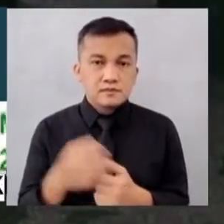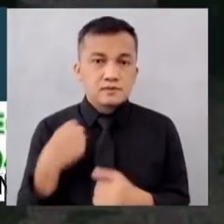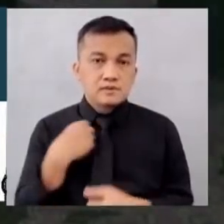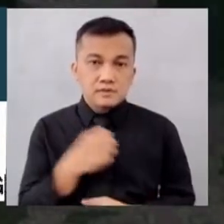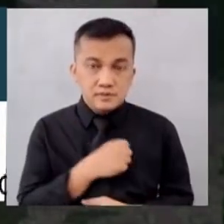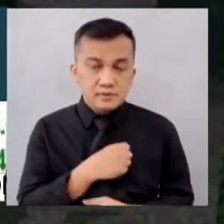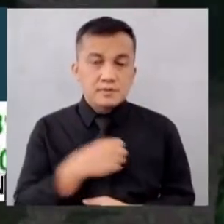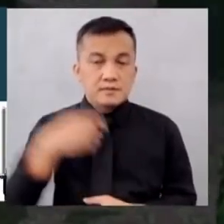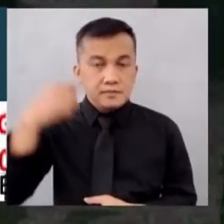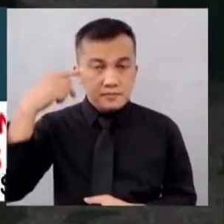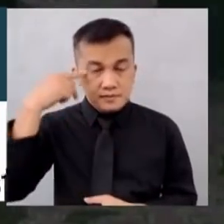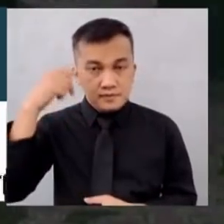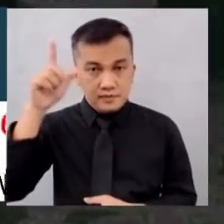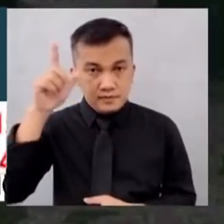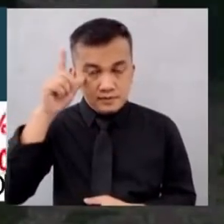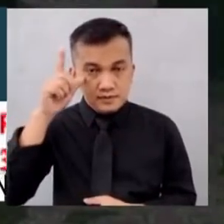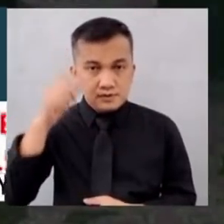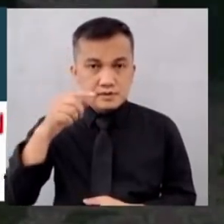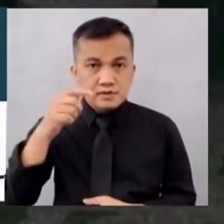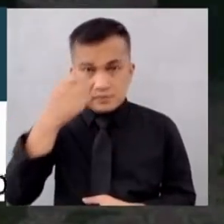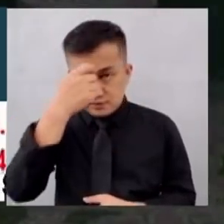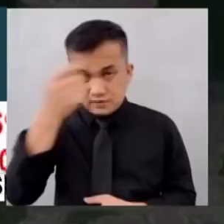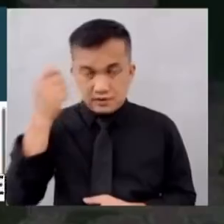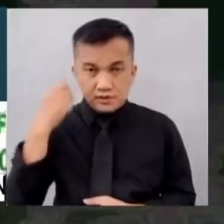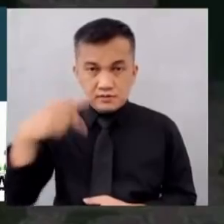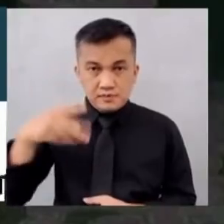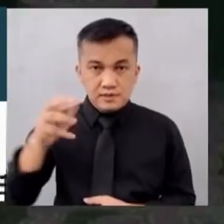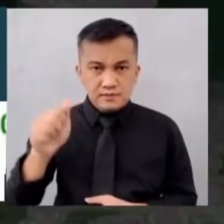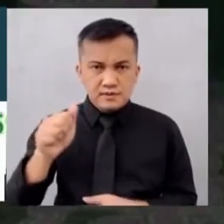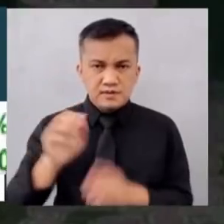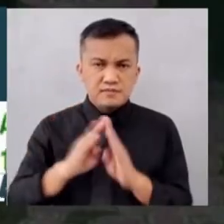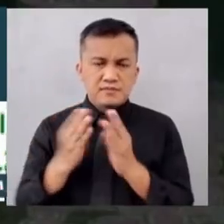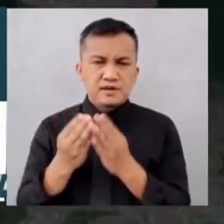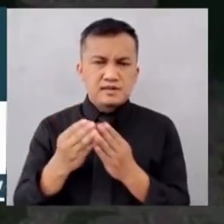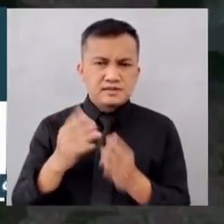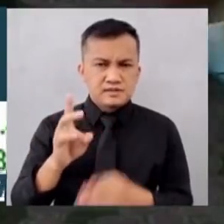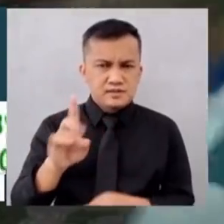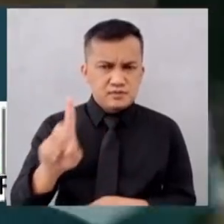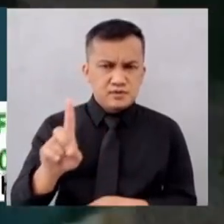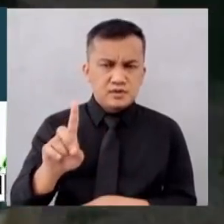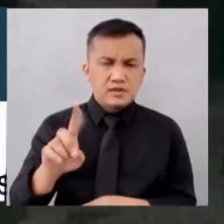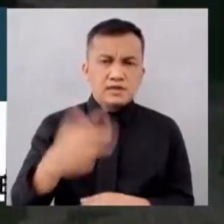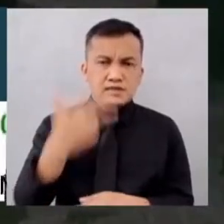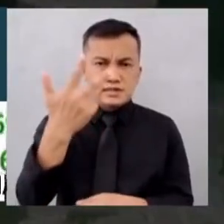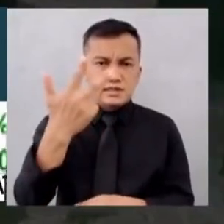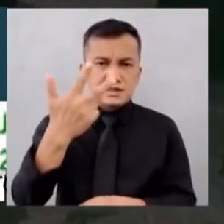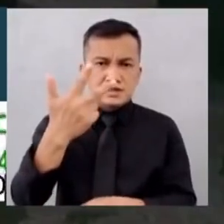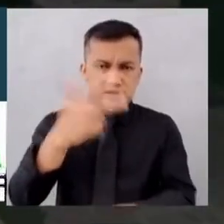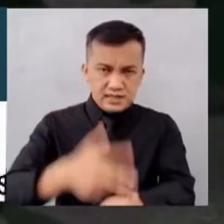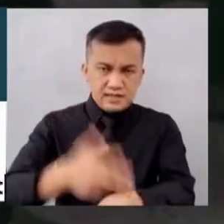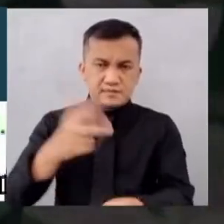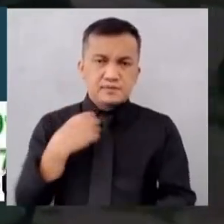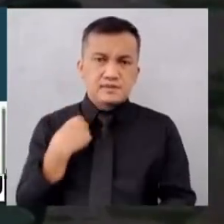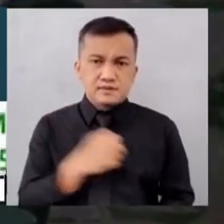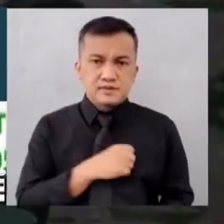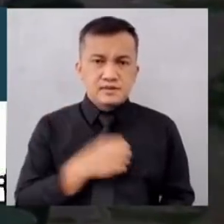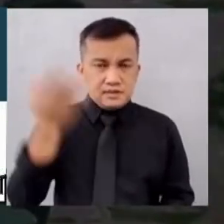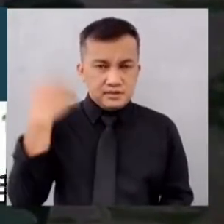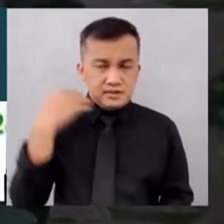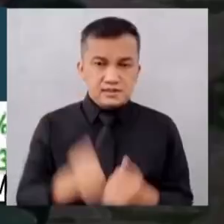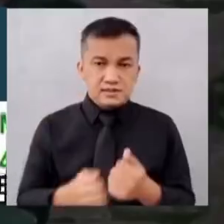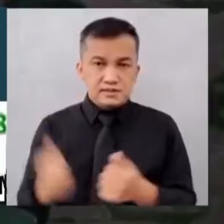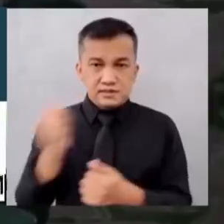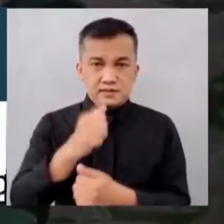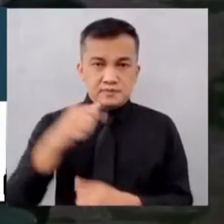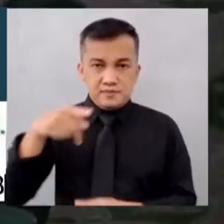Lacson is a graduate of PMA Batch 71, a three-term senator, also formerly chief PNP and chief